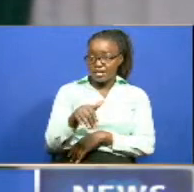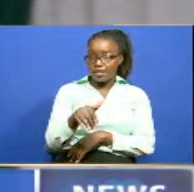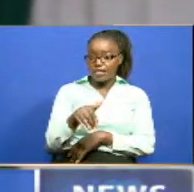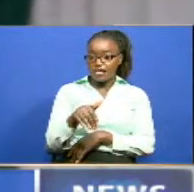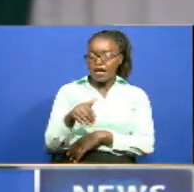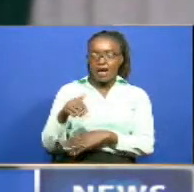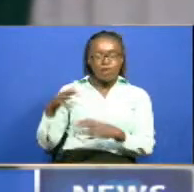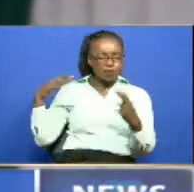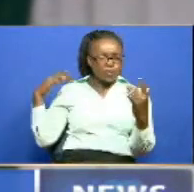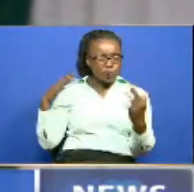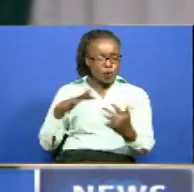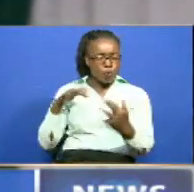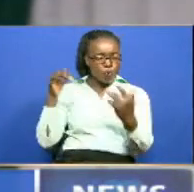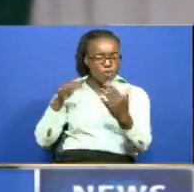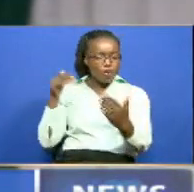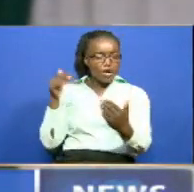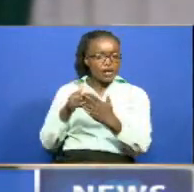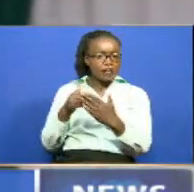war against terror.